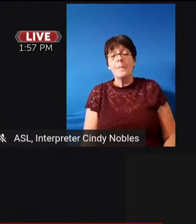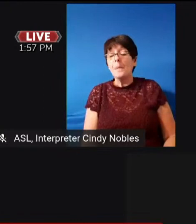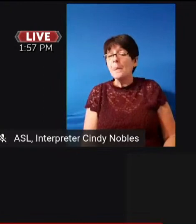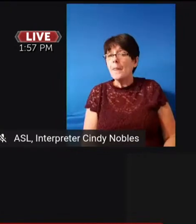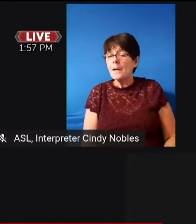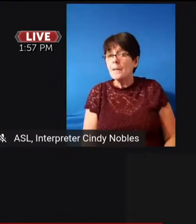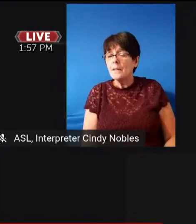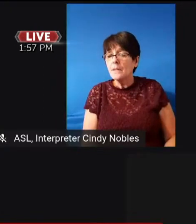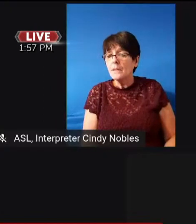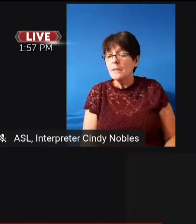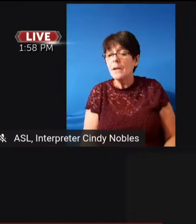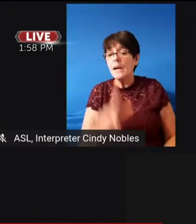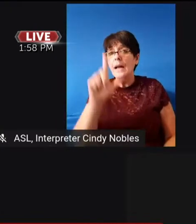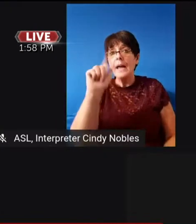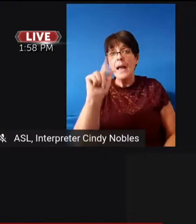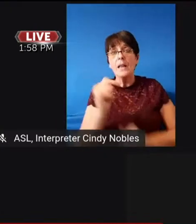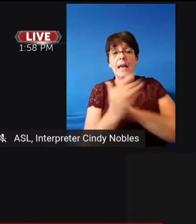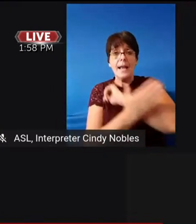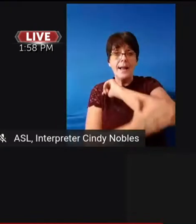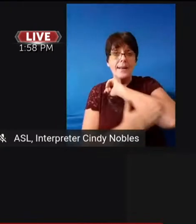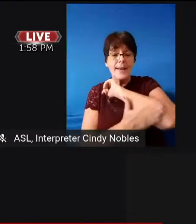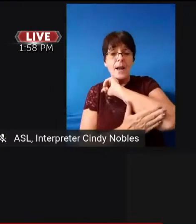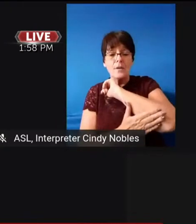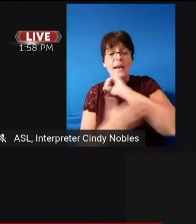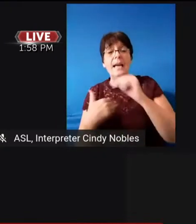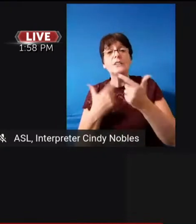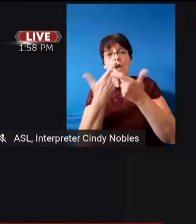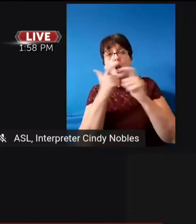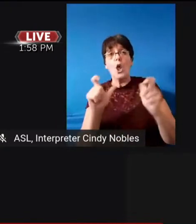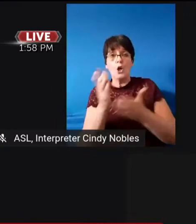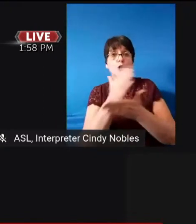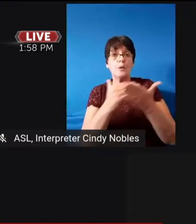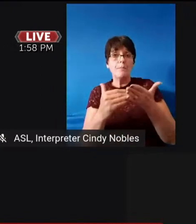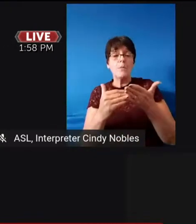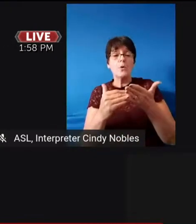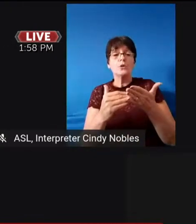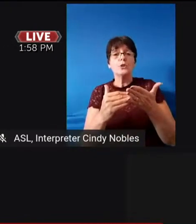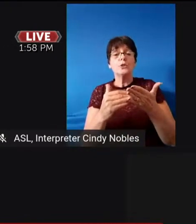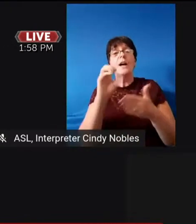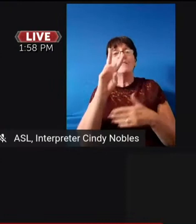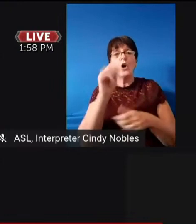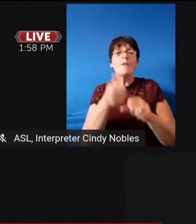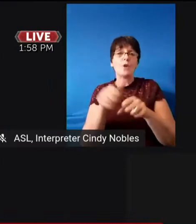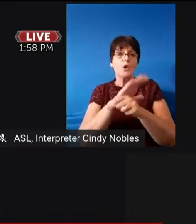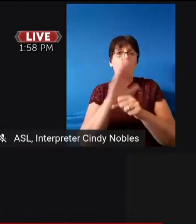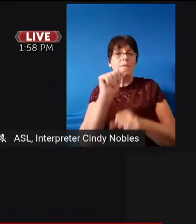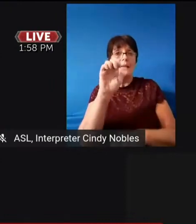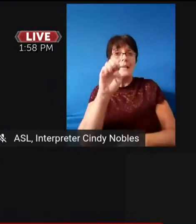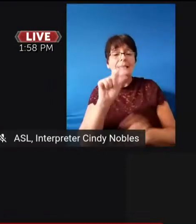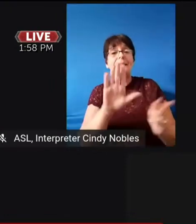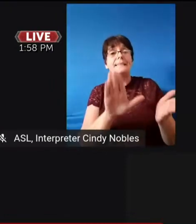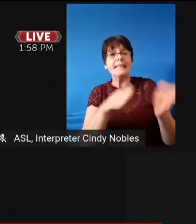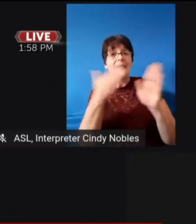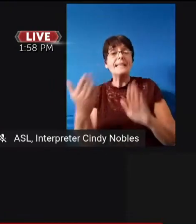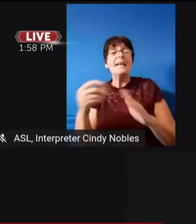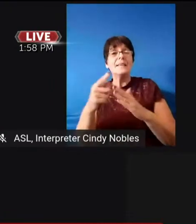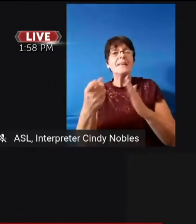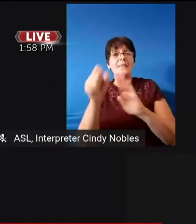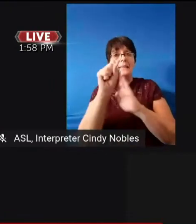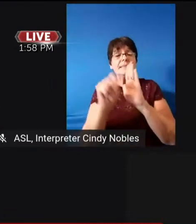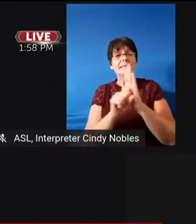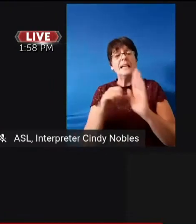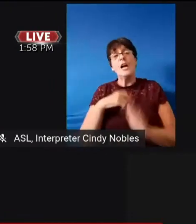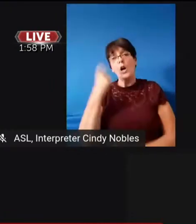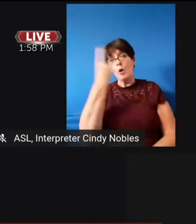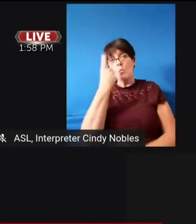Given that LA County accounts for such a large portion of COVID cases and deaths in the state, I'm wondering how